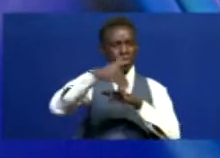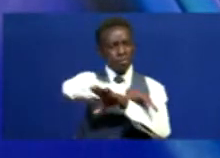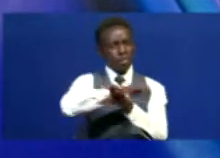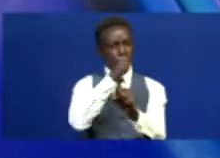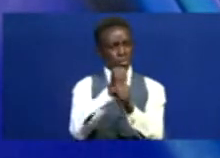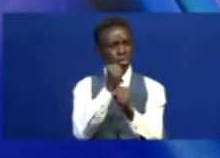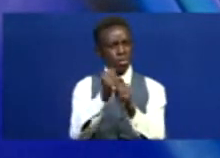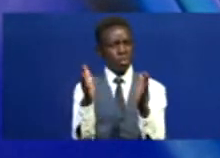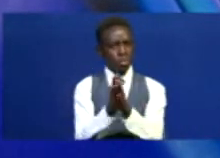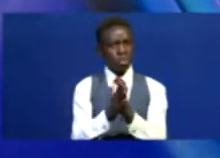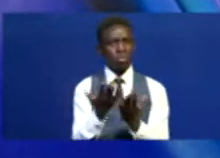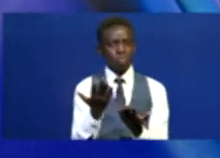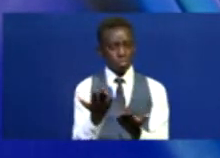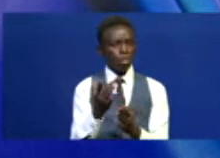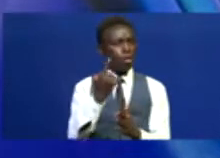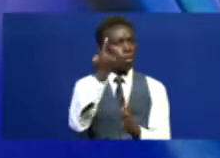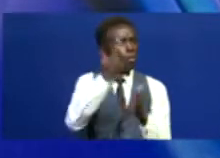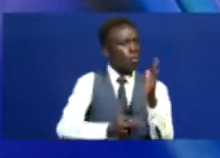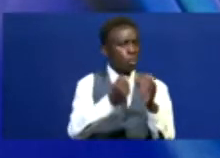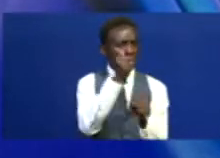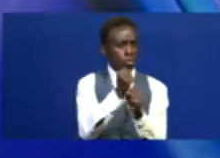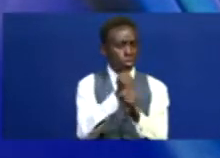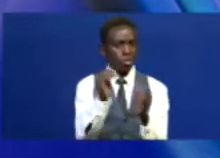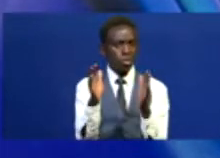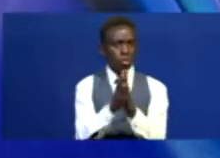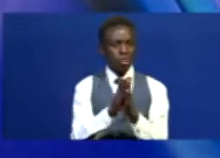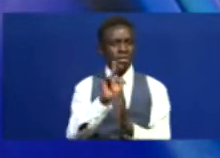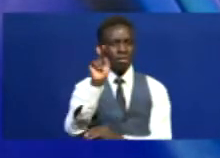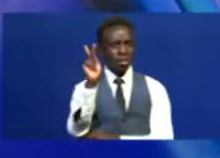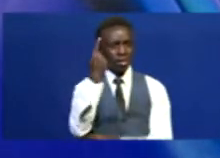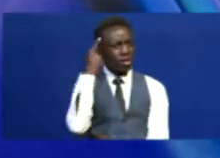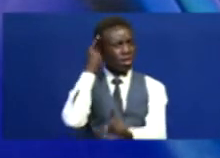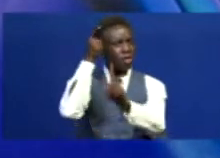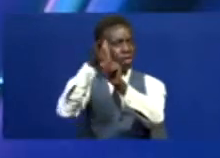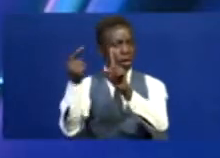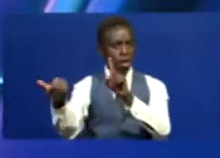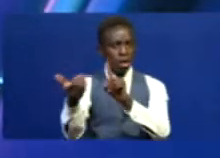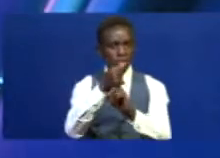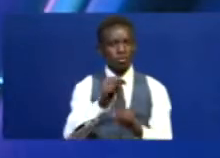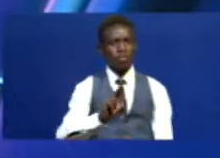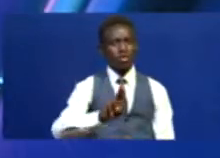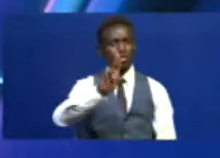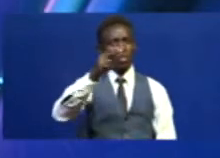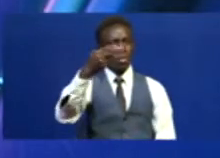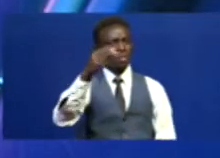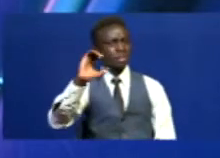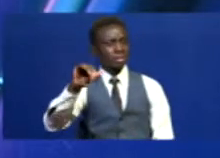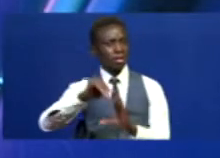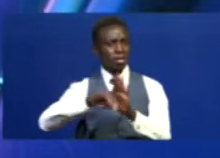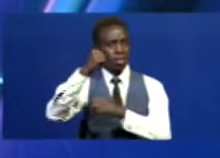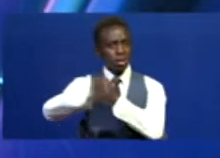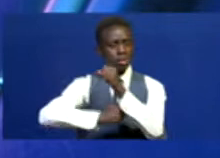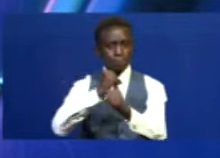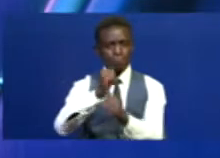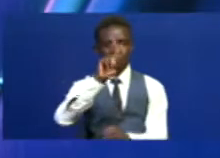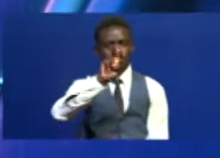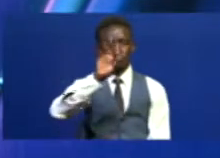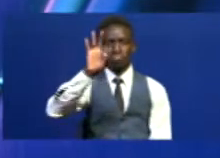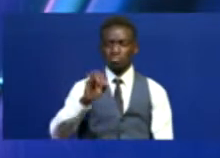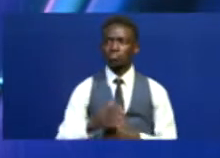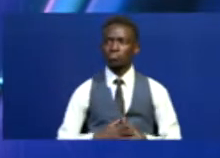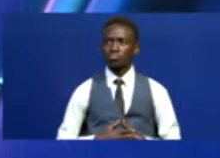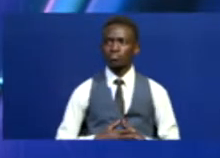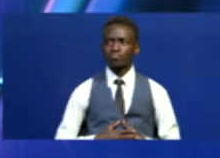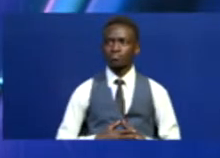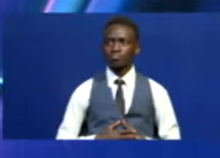Kenya achieve UHC by the year 2030? Thank you, Brian, and